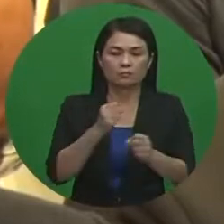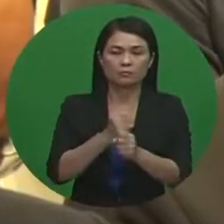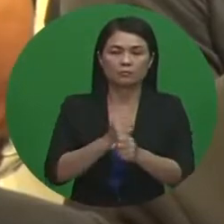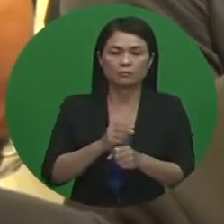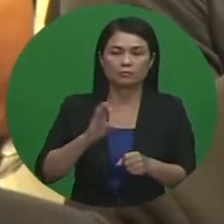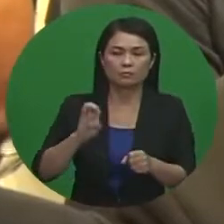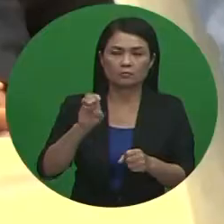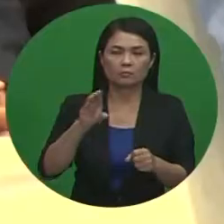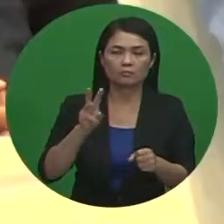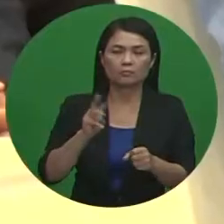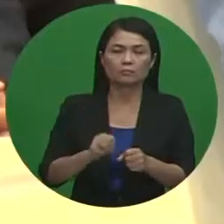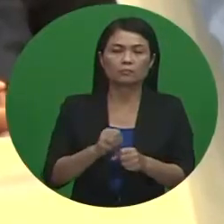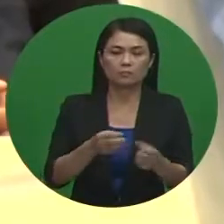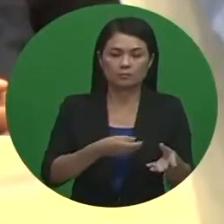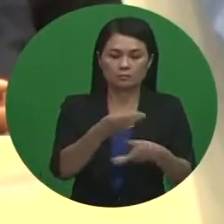e-commerce